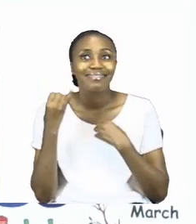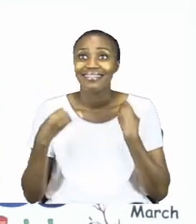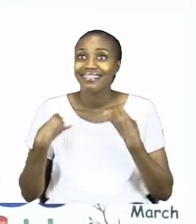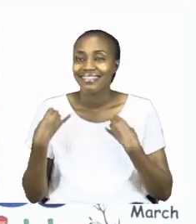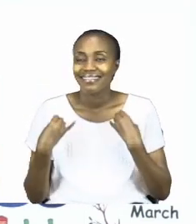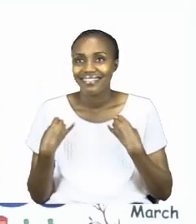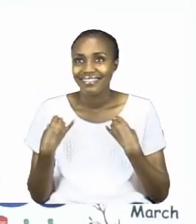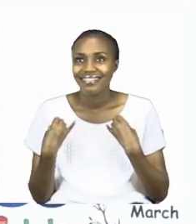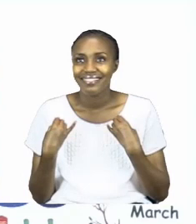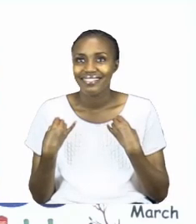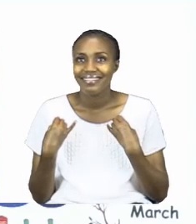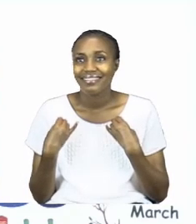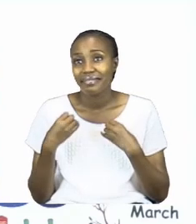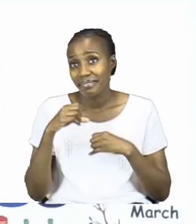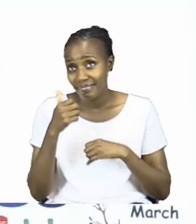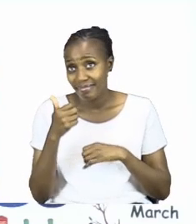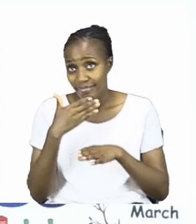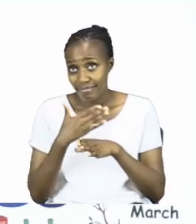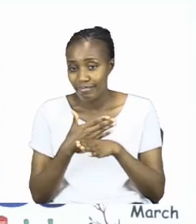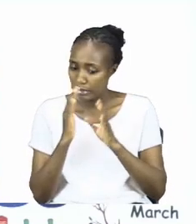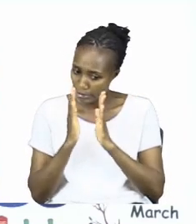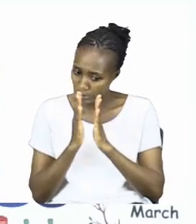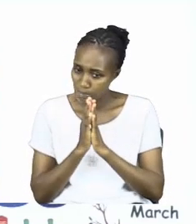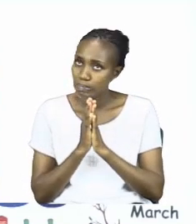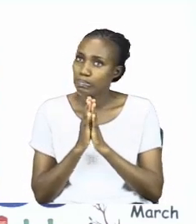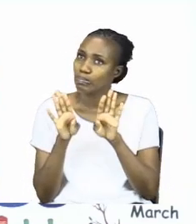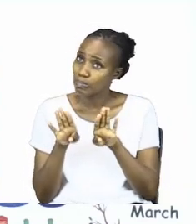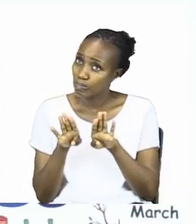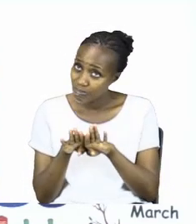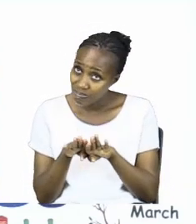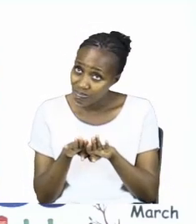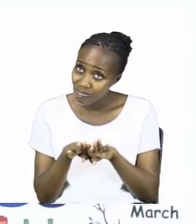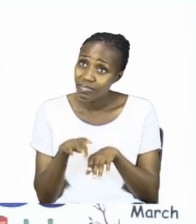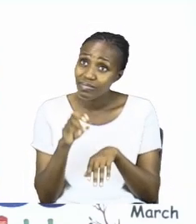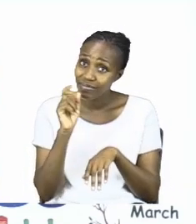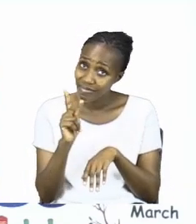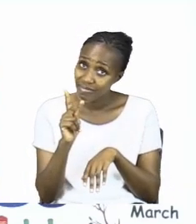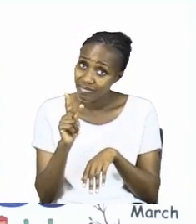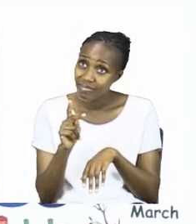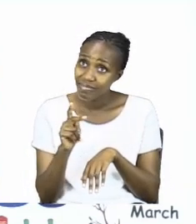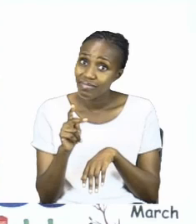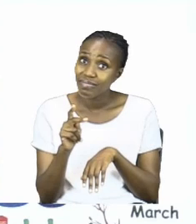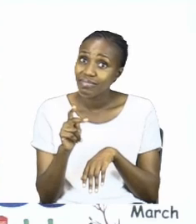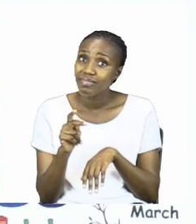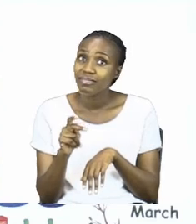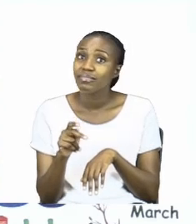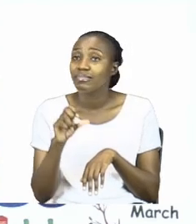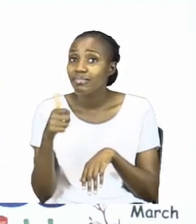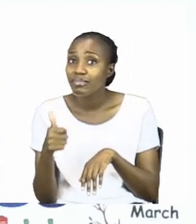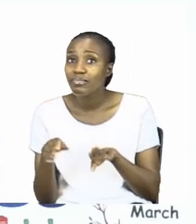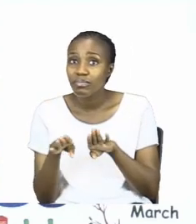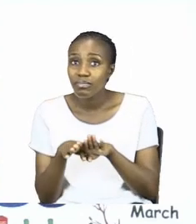with this one. The rest of the exercise, you are supposed to look for the numbers before, which means in front of, then